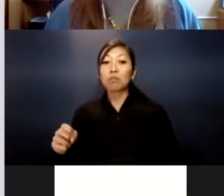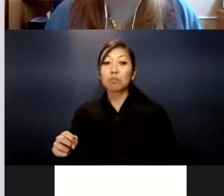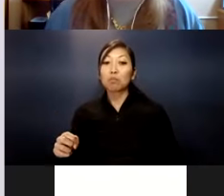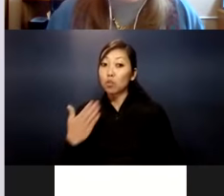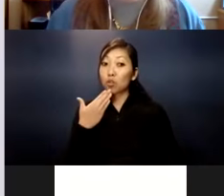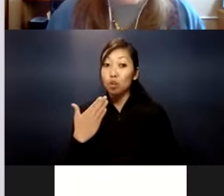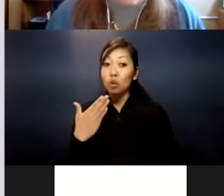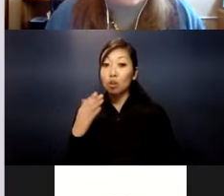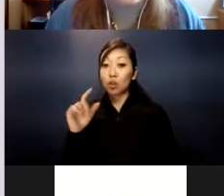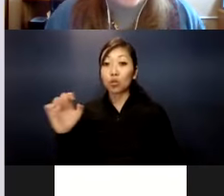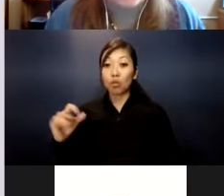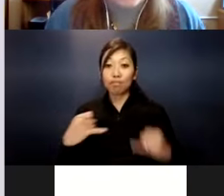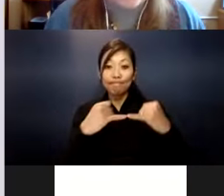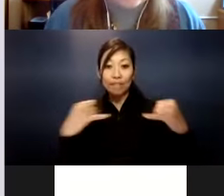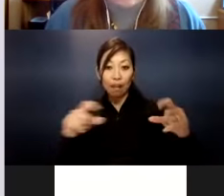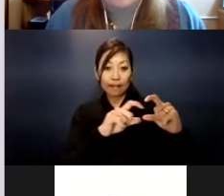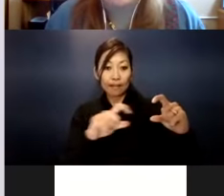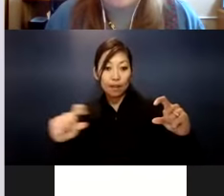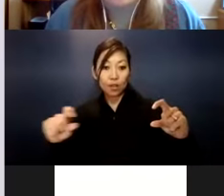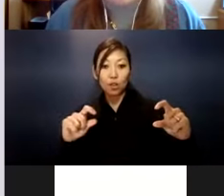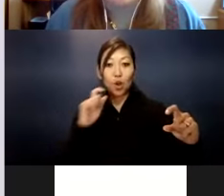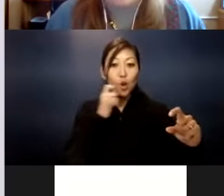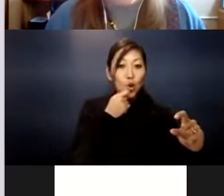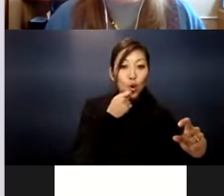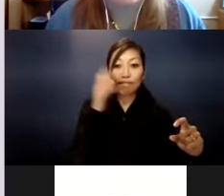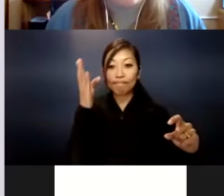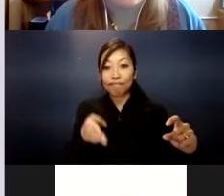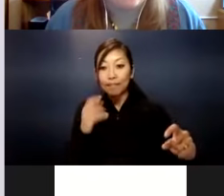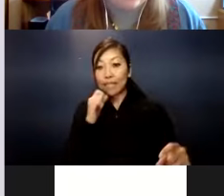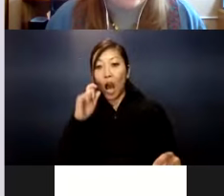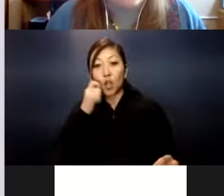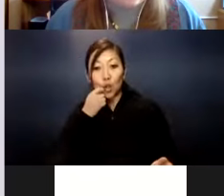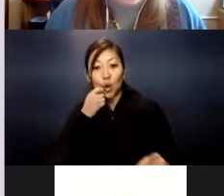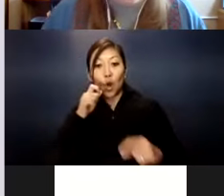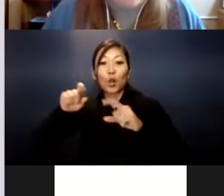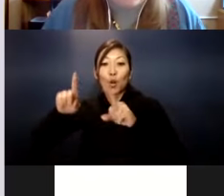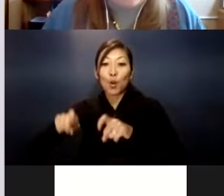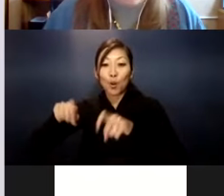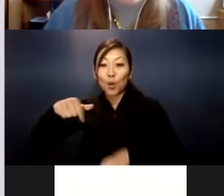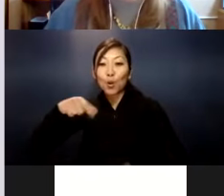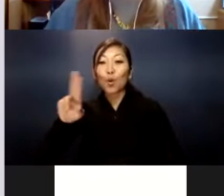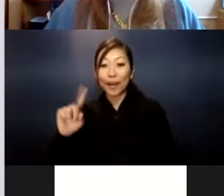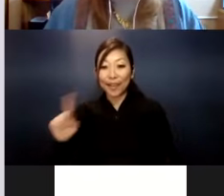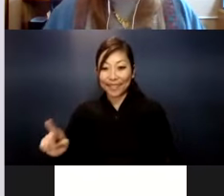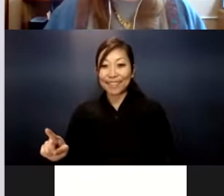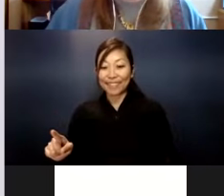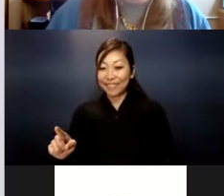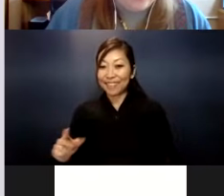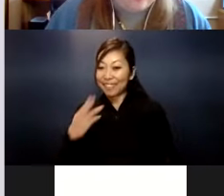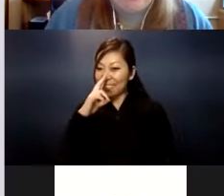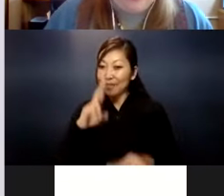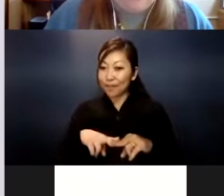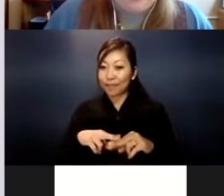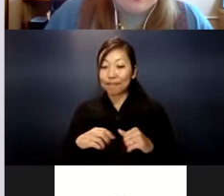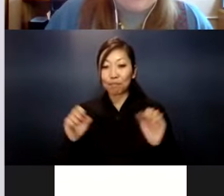tool. It's a really fun one. Actually, it's a really fun quiz to take with young people. So you can